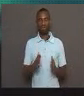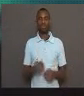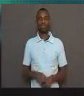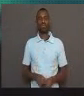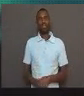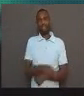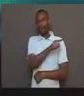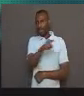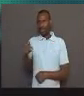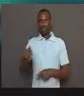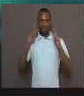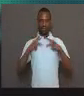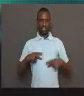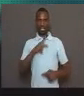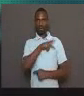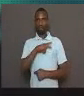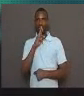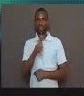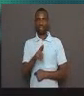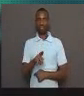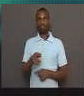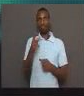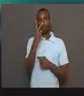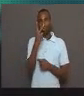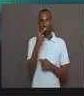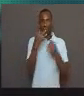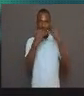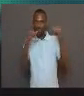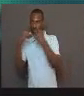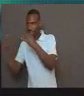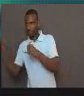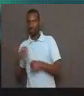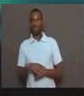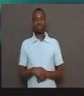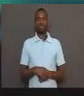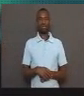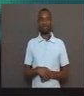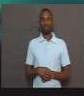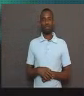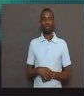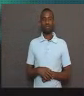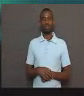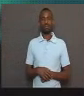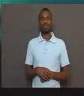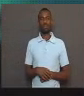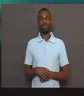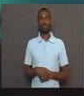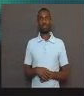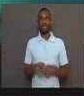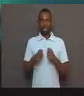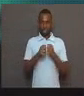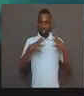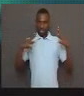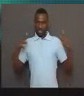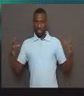These are the physical properties of two wires, along with their